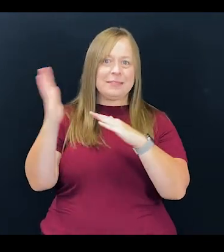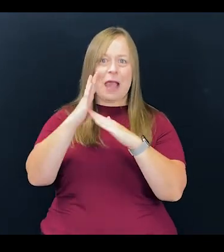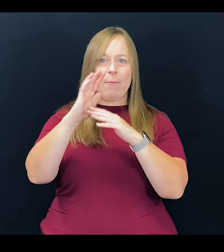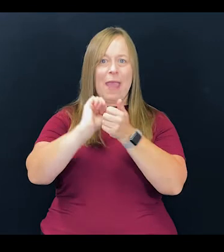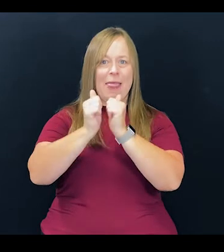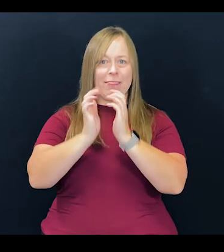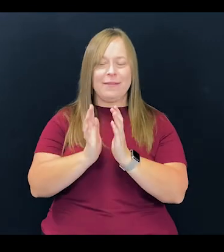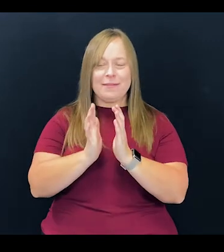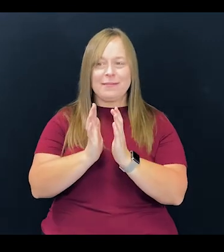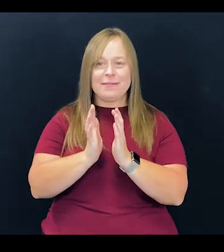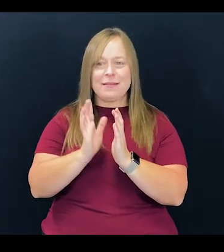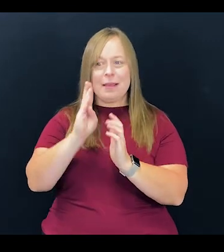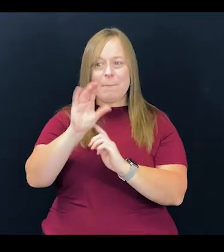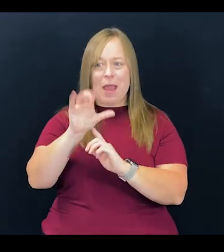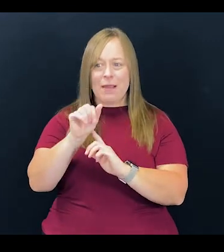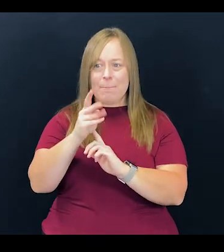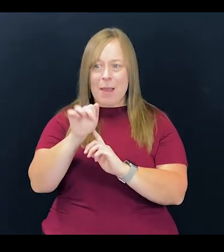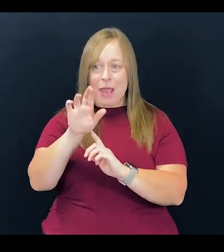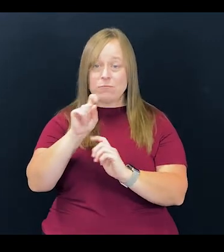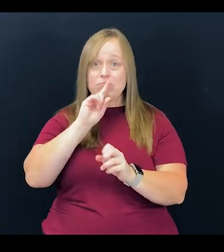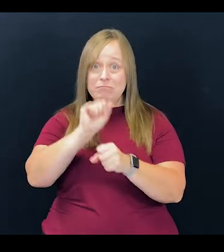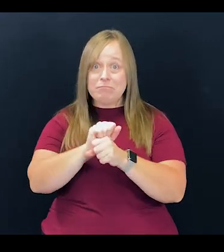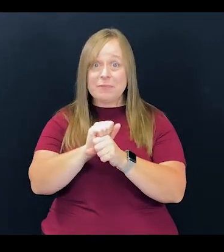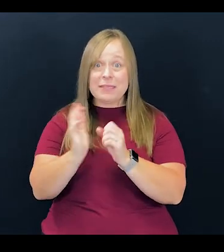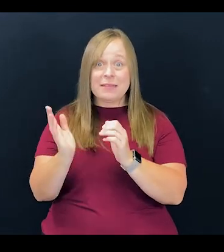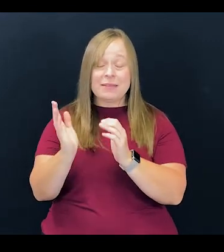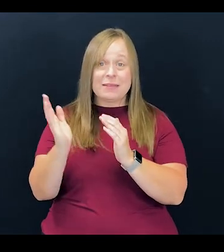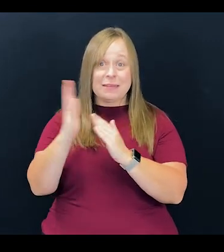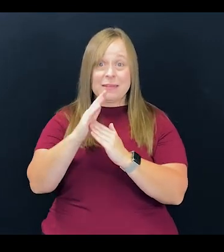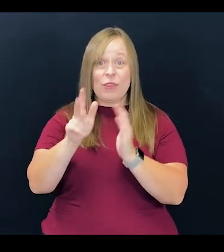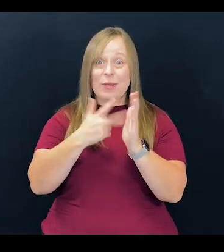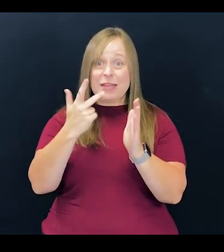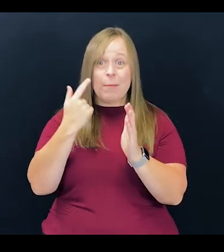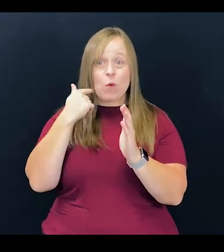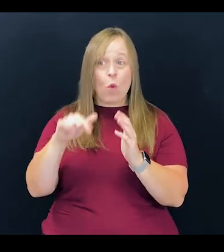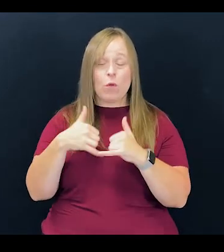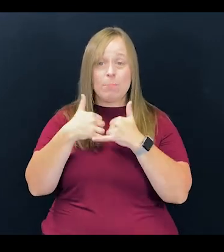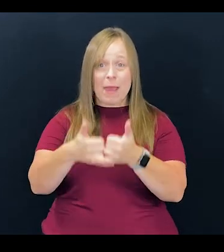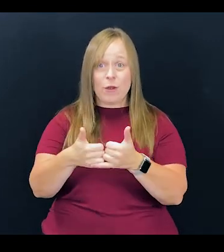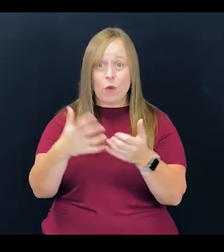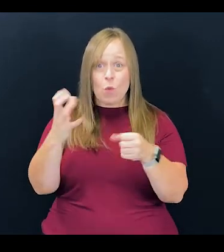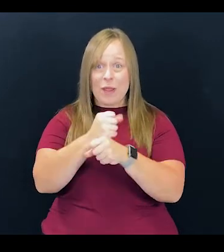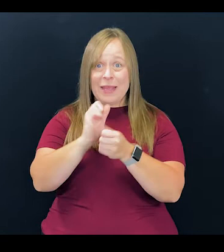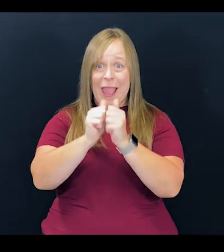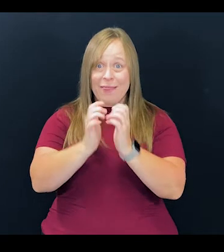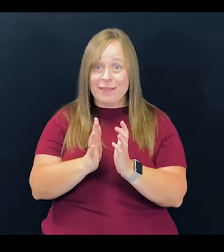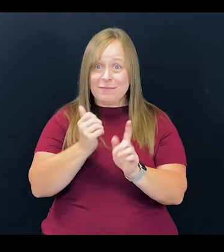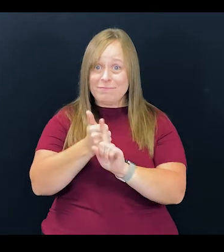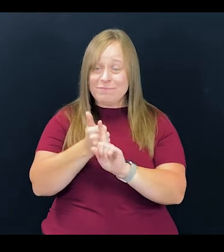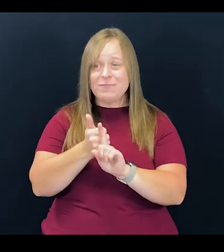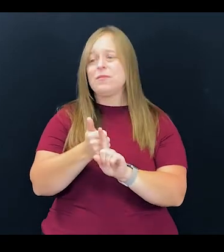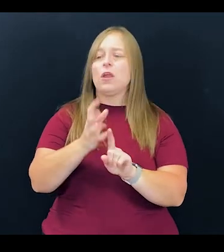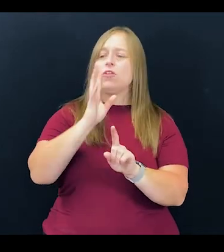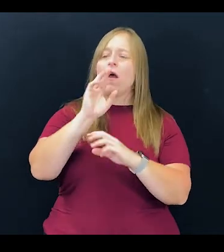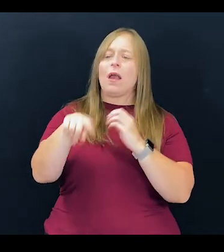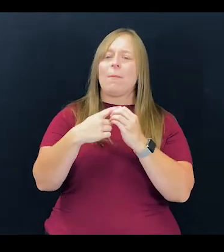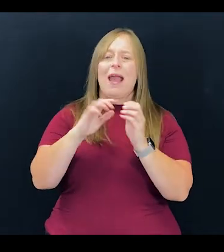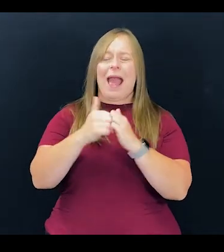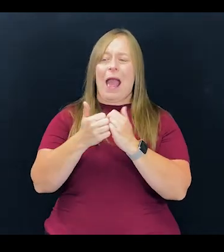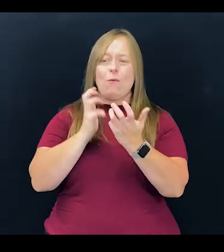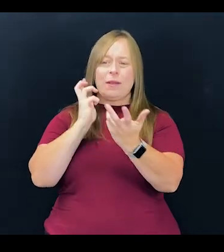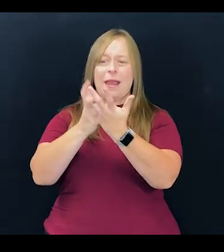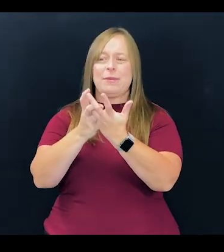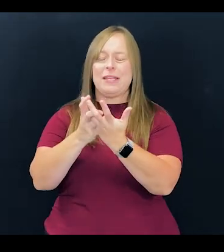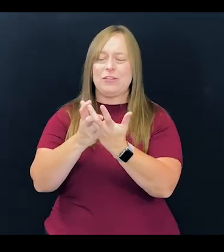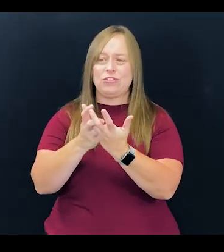talking about elite athletes. And Becca Meyers is, in fact, an elite 3-time gold medal winning athlete. Let's